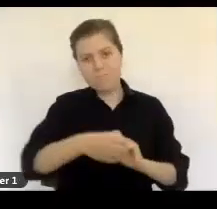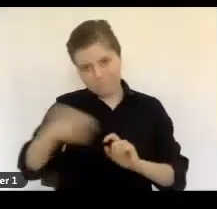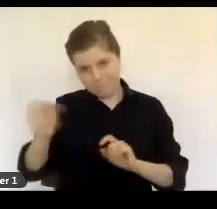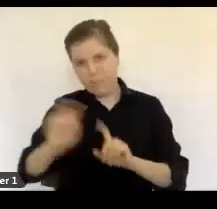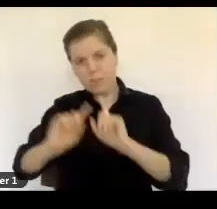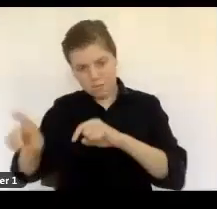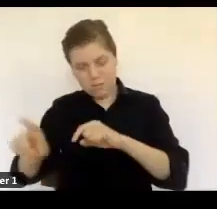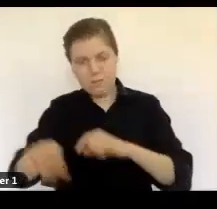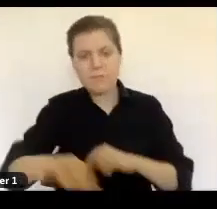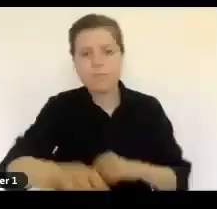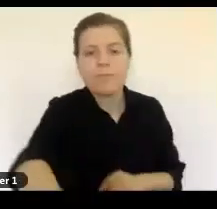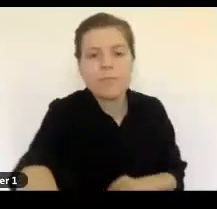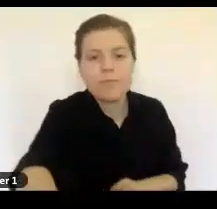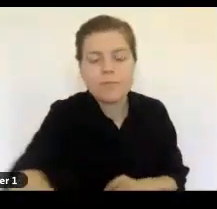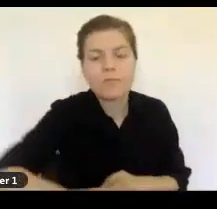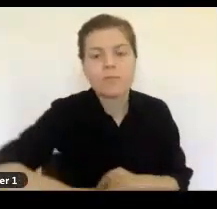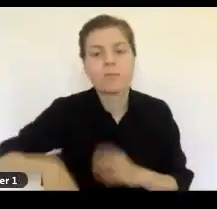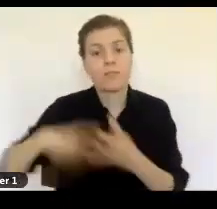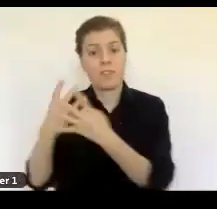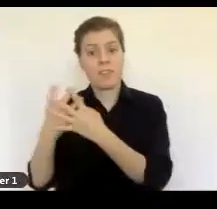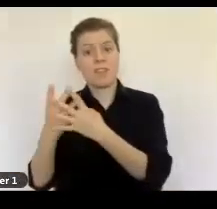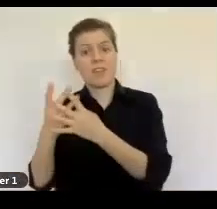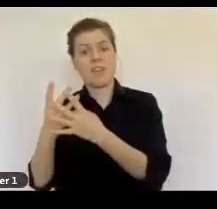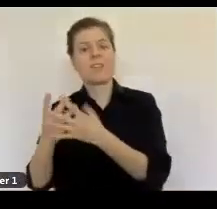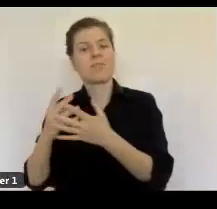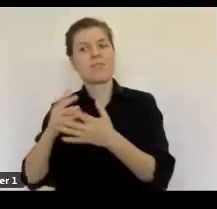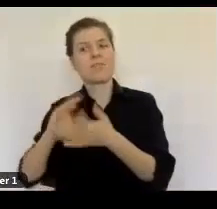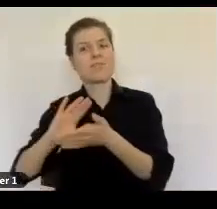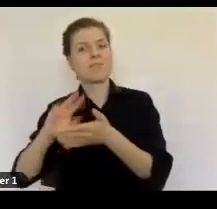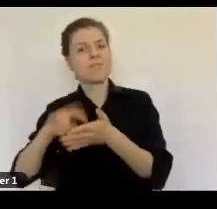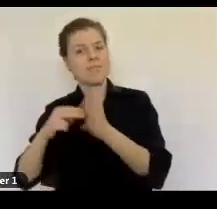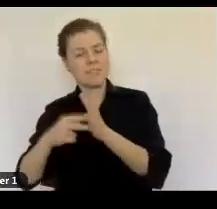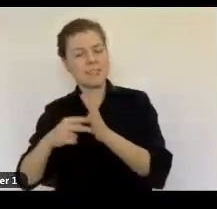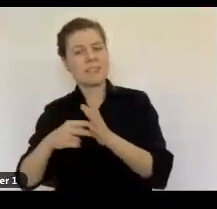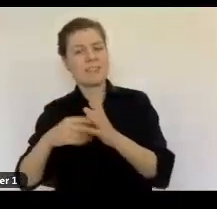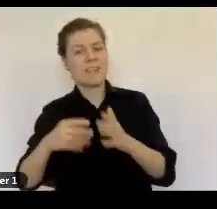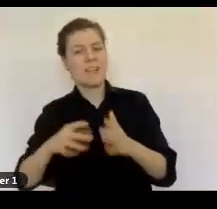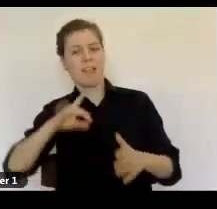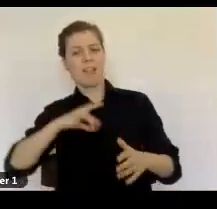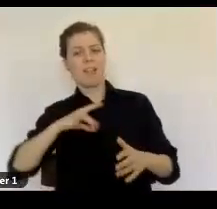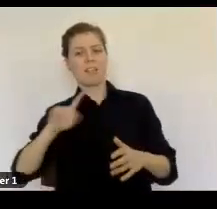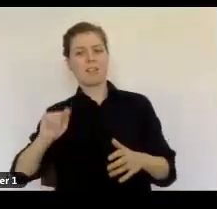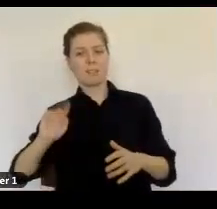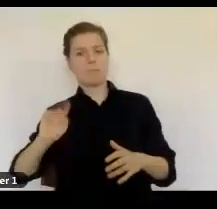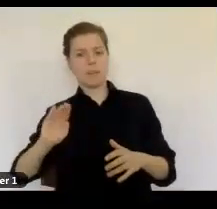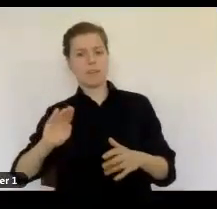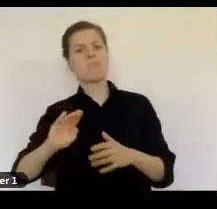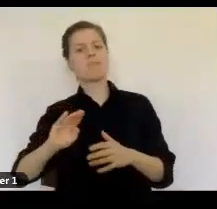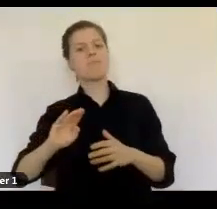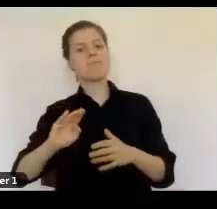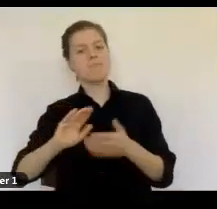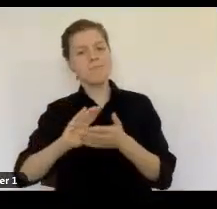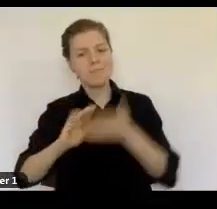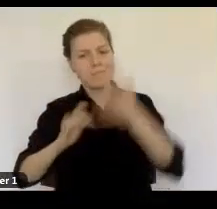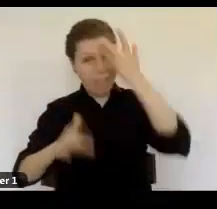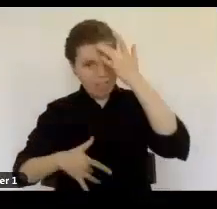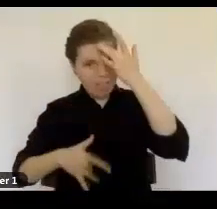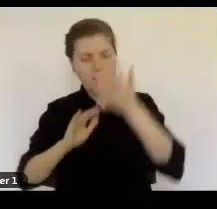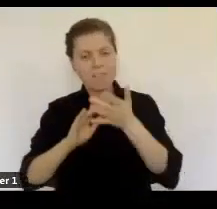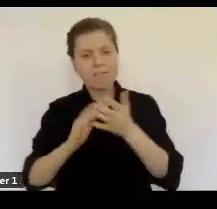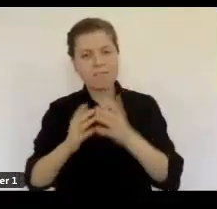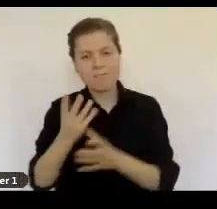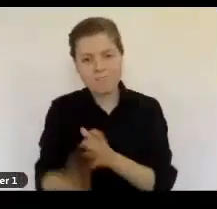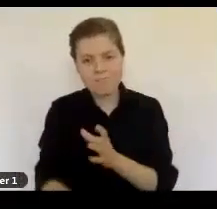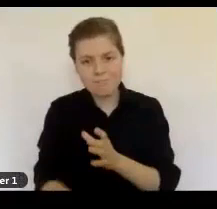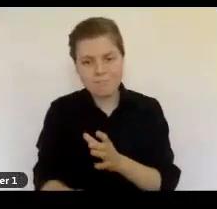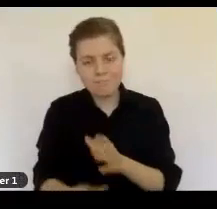because in certain areas, prison would be like a death sentence due to rampant tuberculosis. For an example